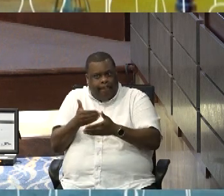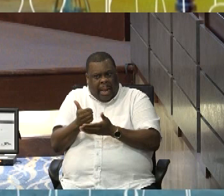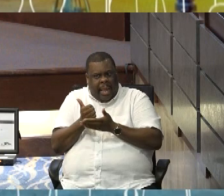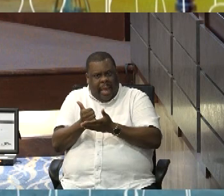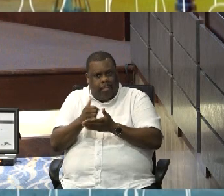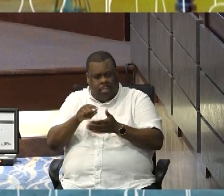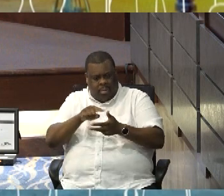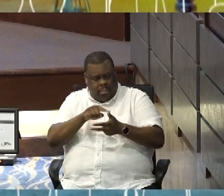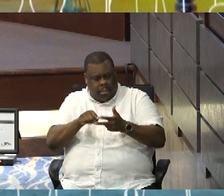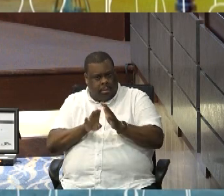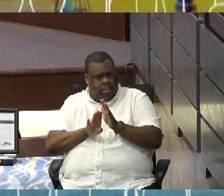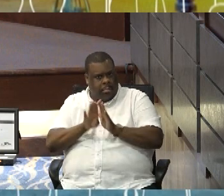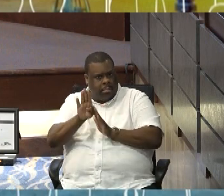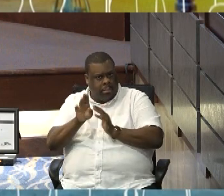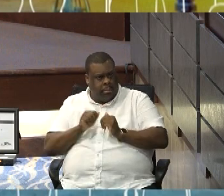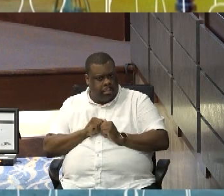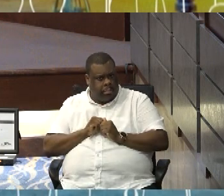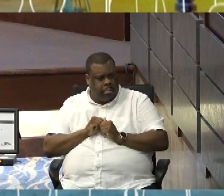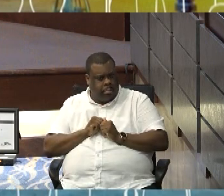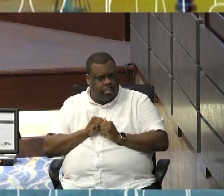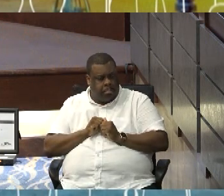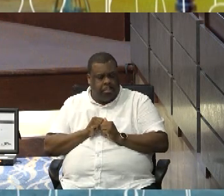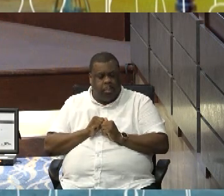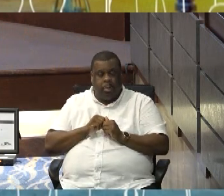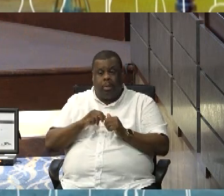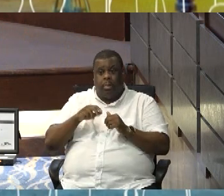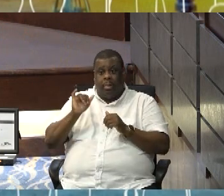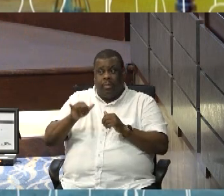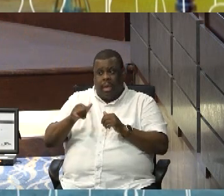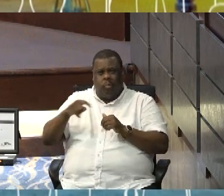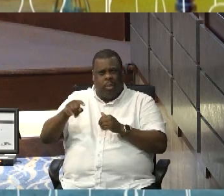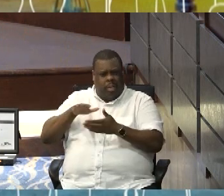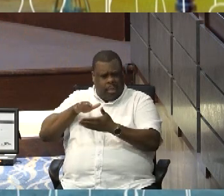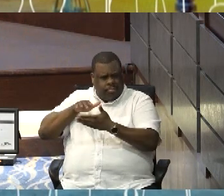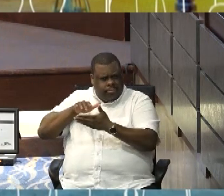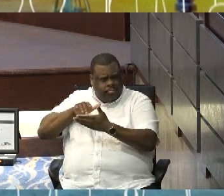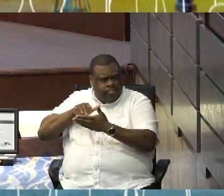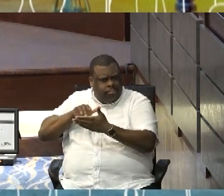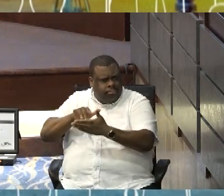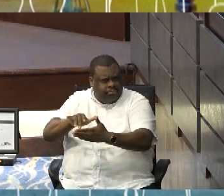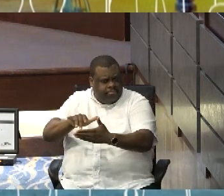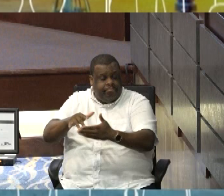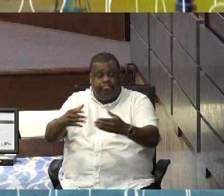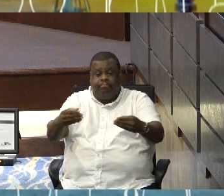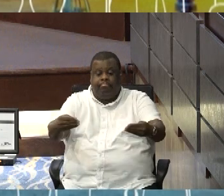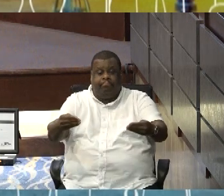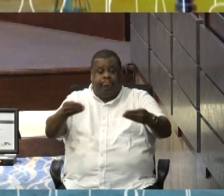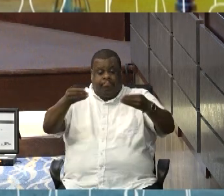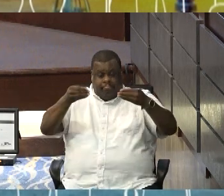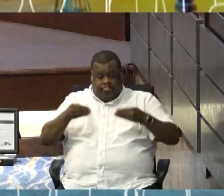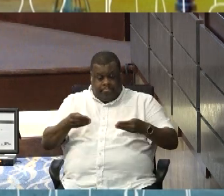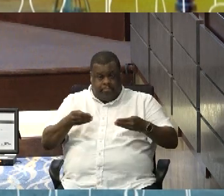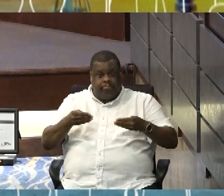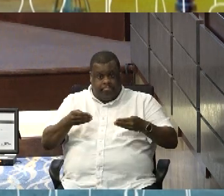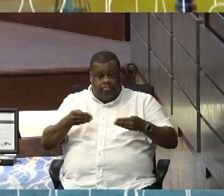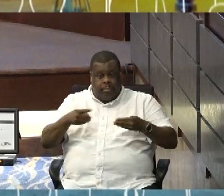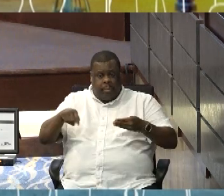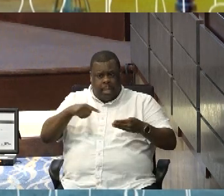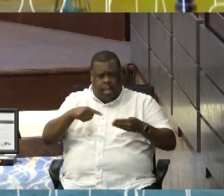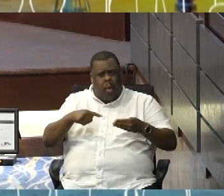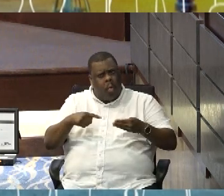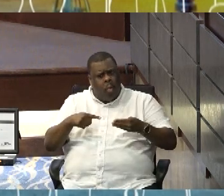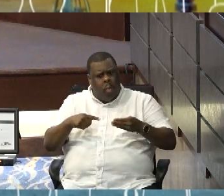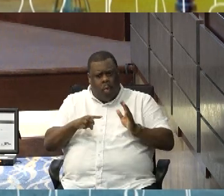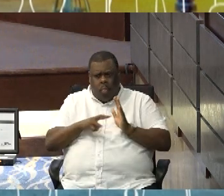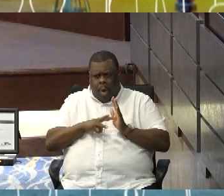There were a number of key findings from that study. The overwhelming advice that they gave was yes,